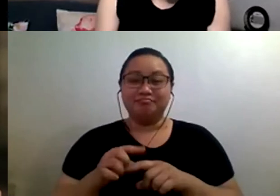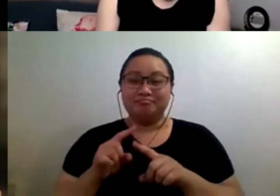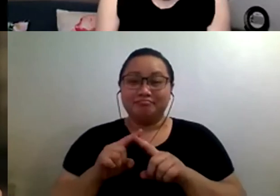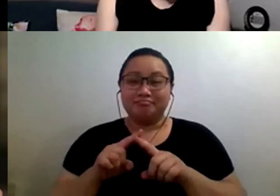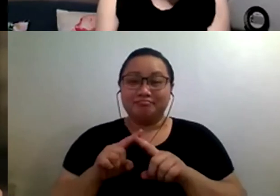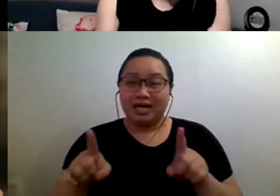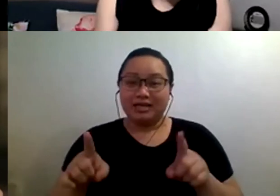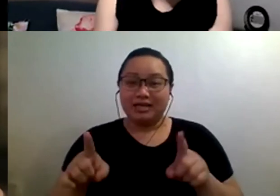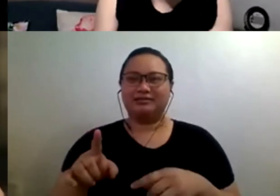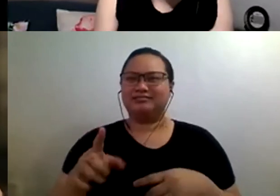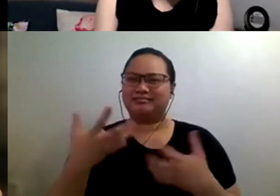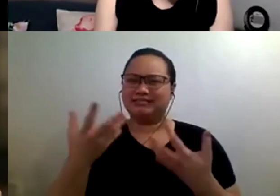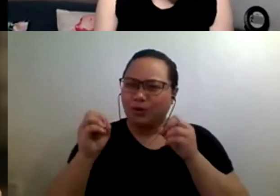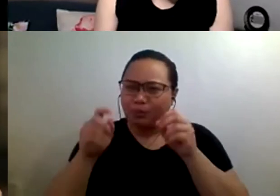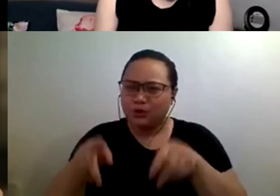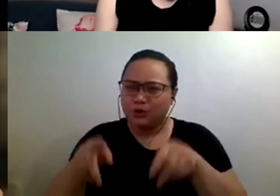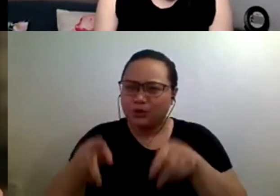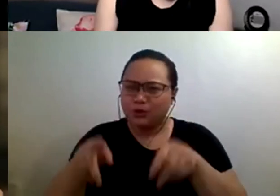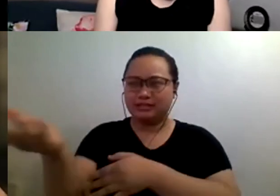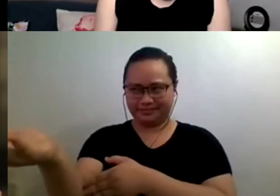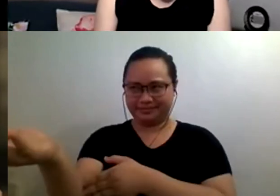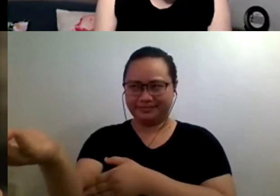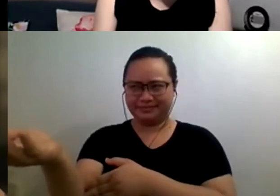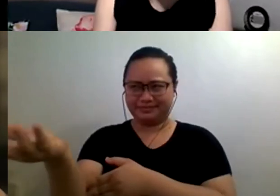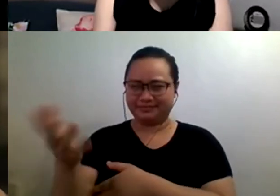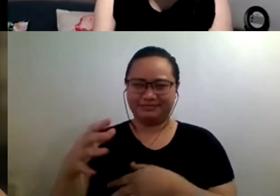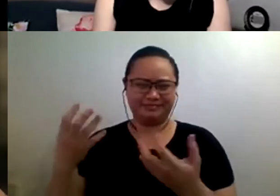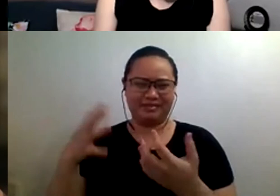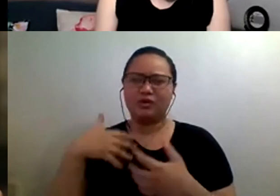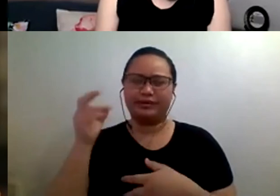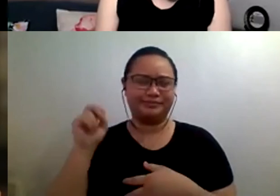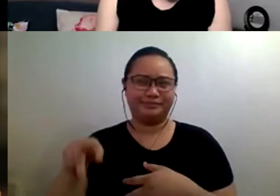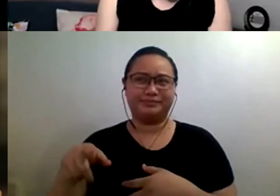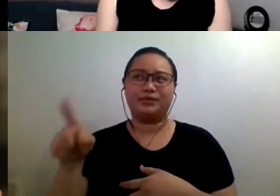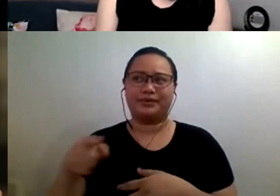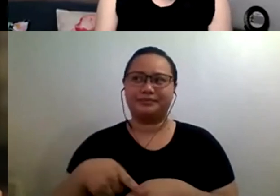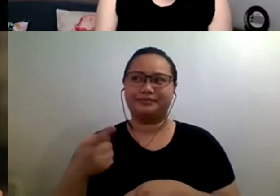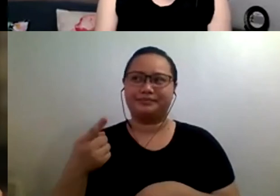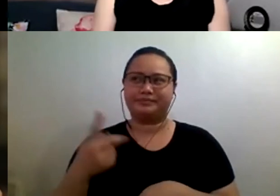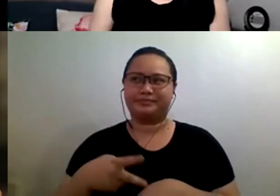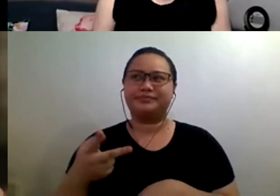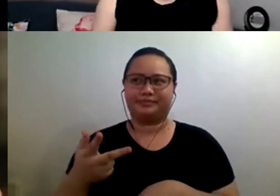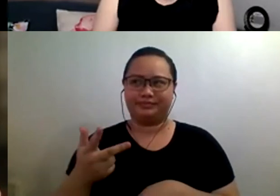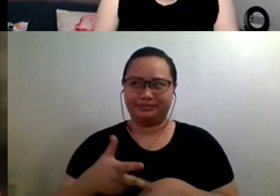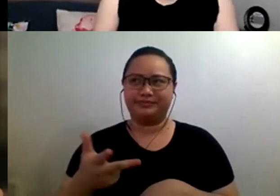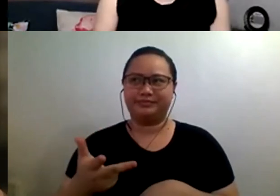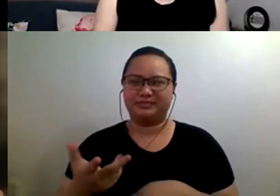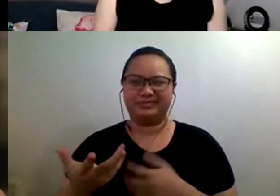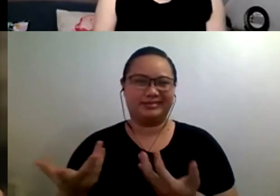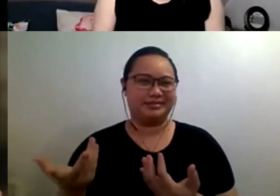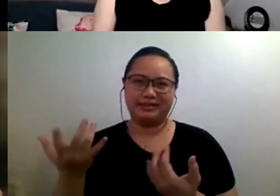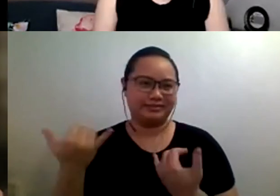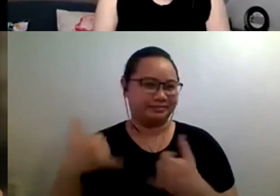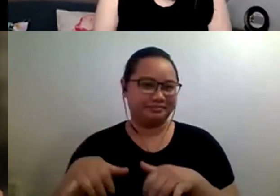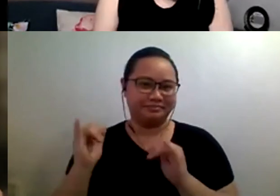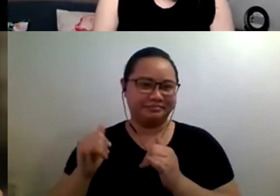or whoever that is, several chances, di ba? Di ba, in fact, and this is, I guess, the